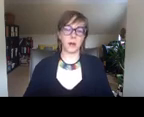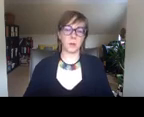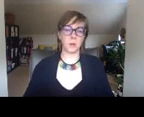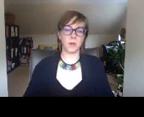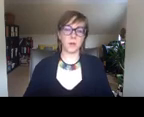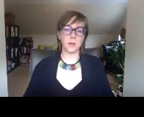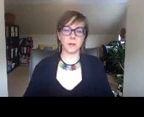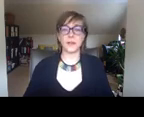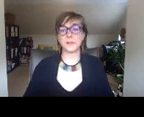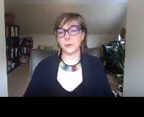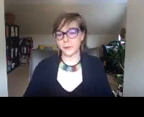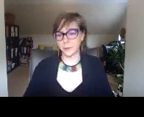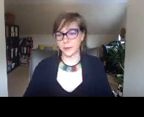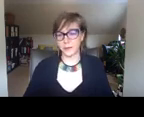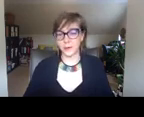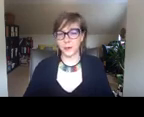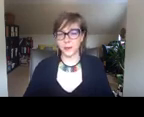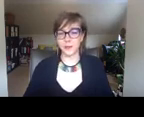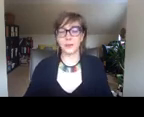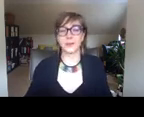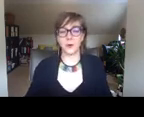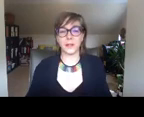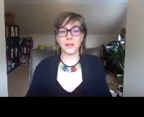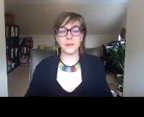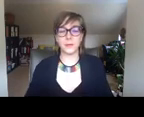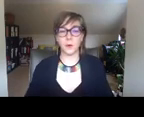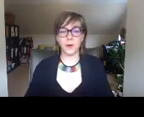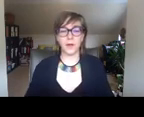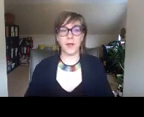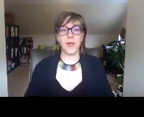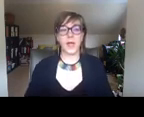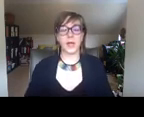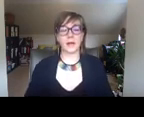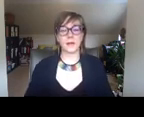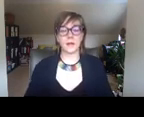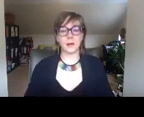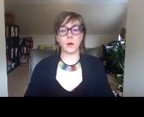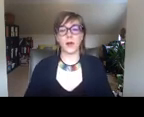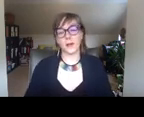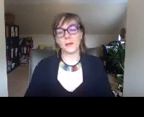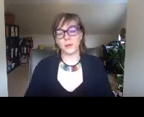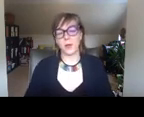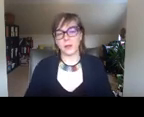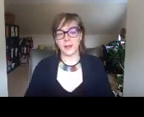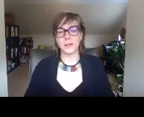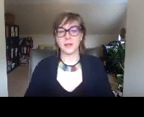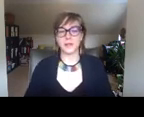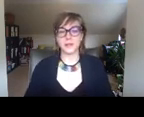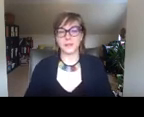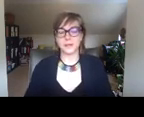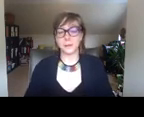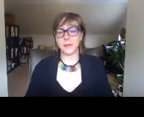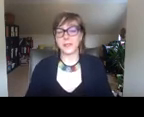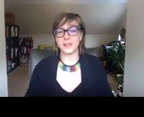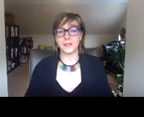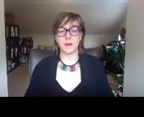but I will admit that it is mostly focused on New England, which is where I live and work. and where I have the most contacts